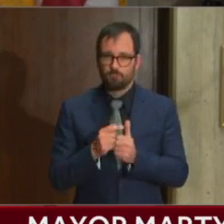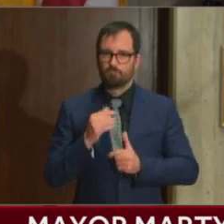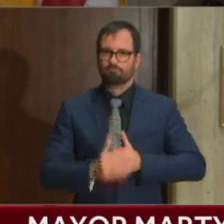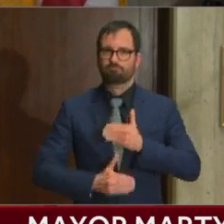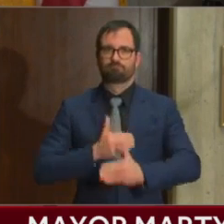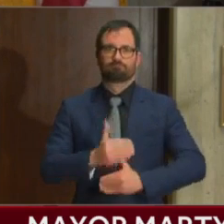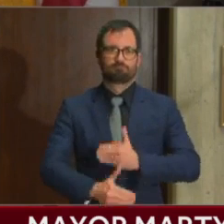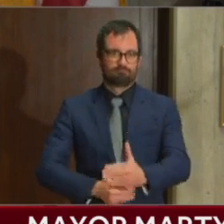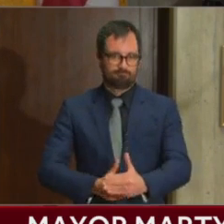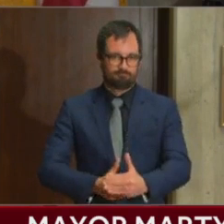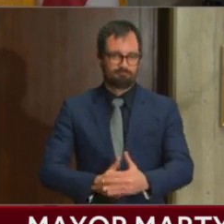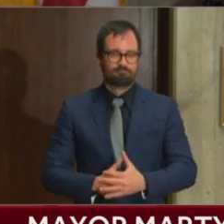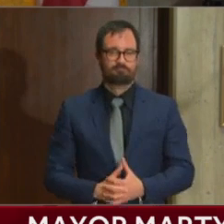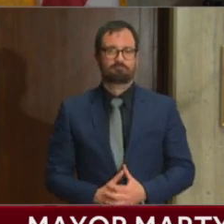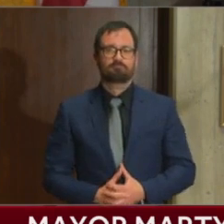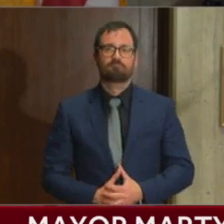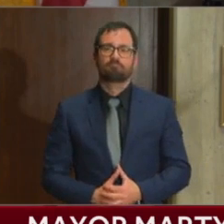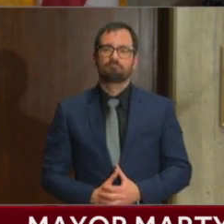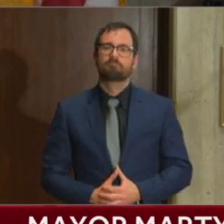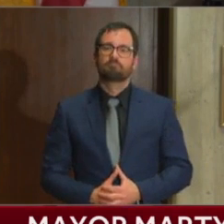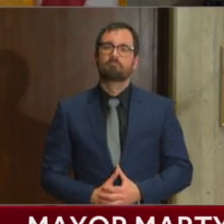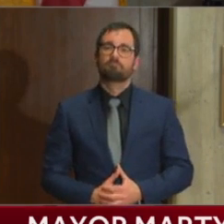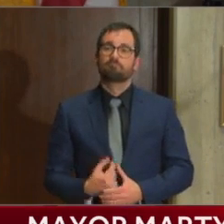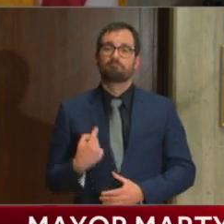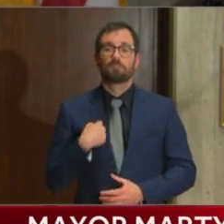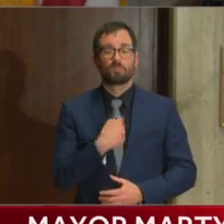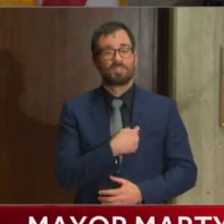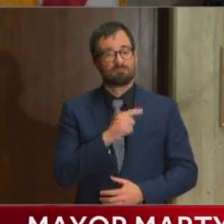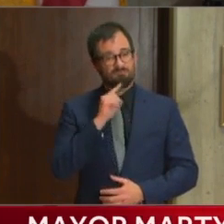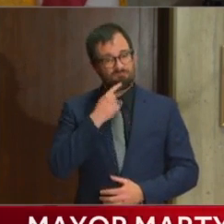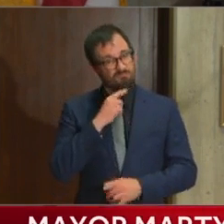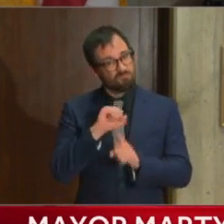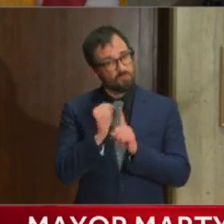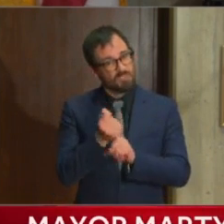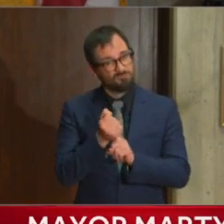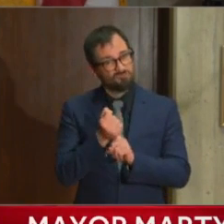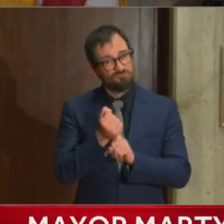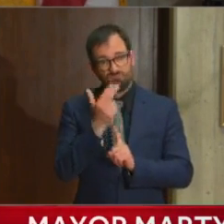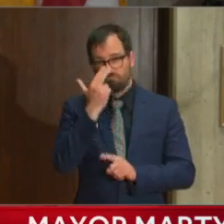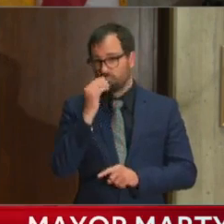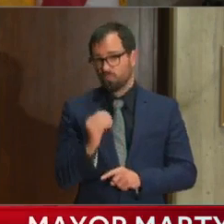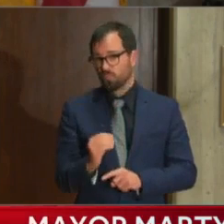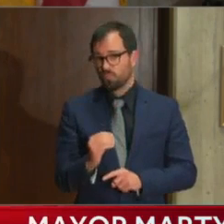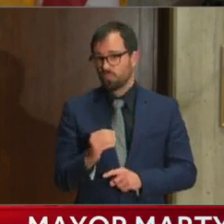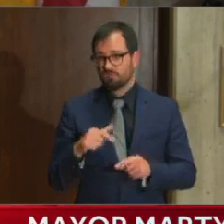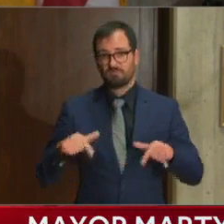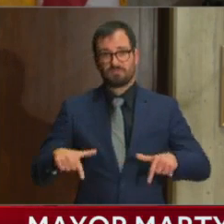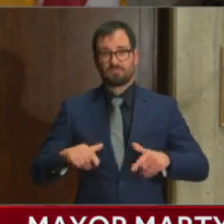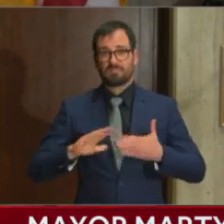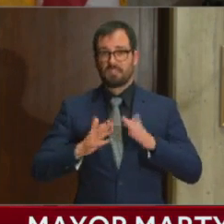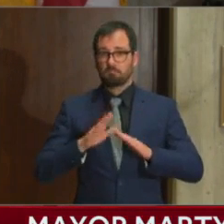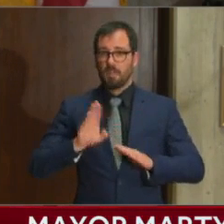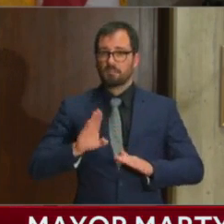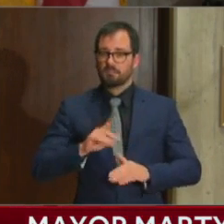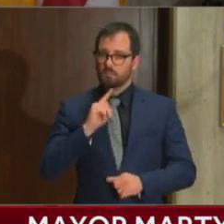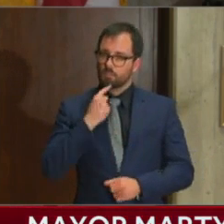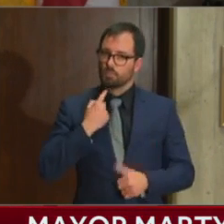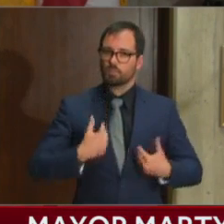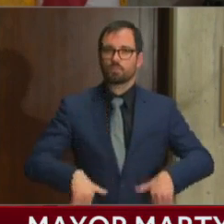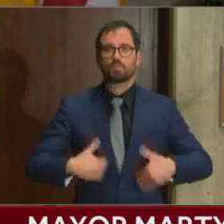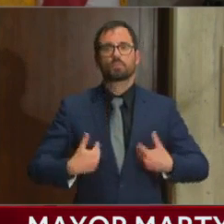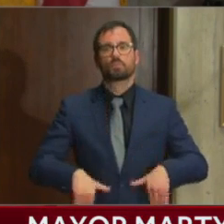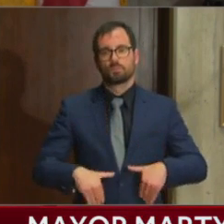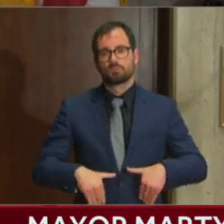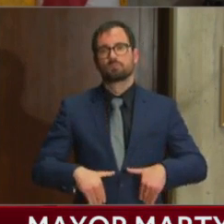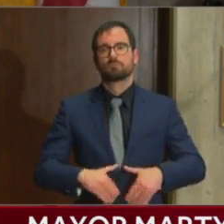medicine. Teams at City Hall and across our communities are working around the clock to plan and support every phase of life in